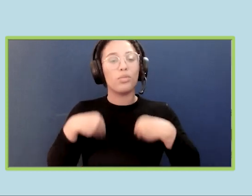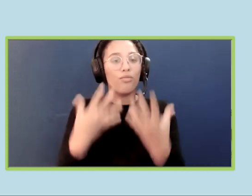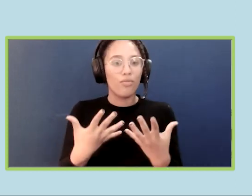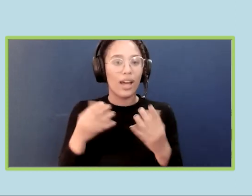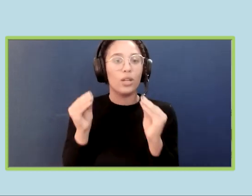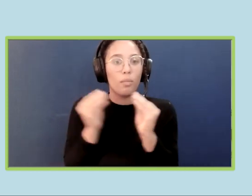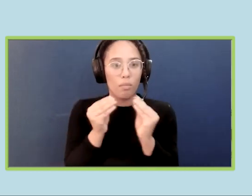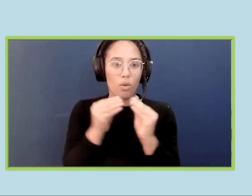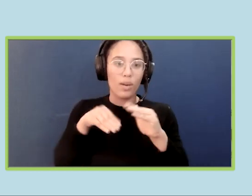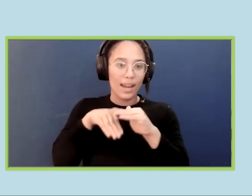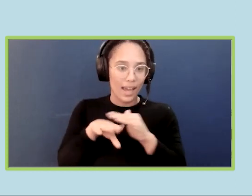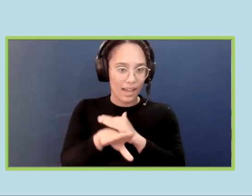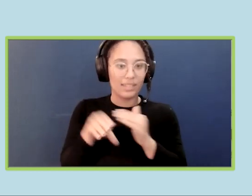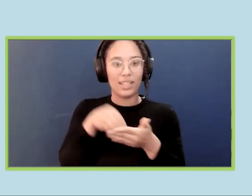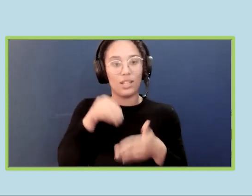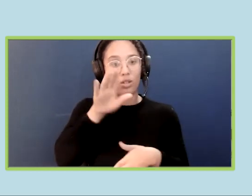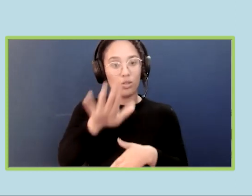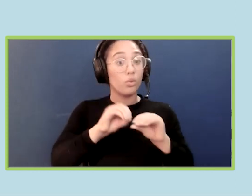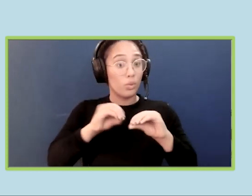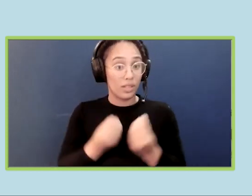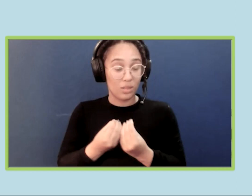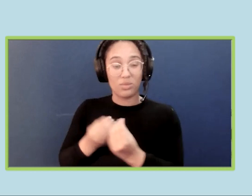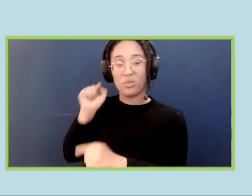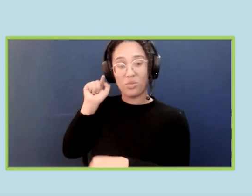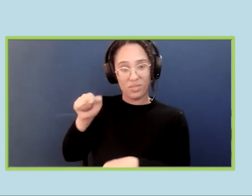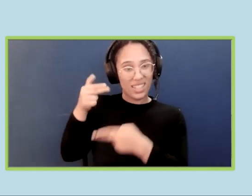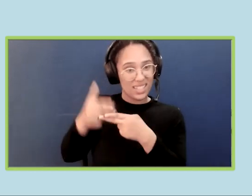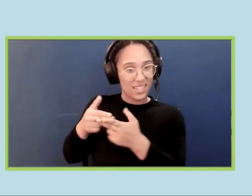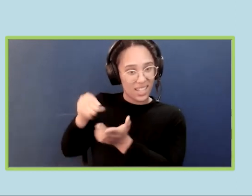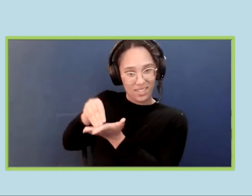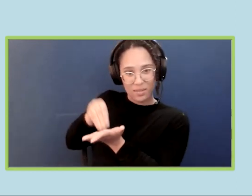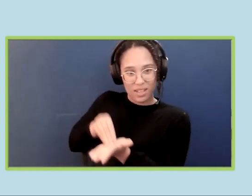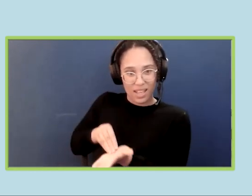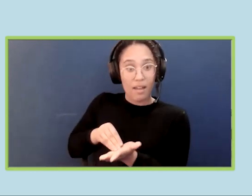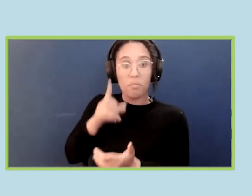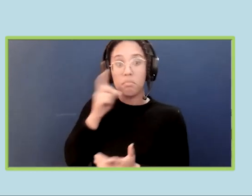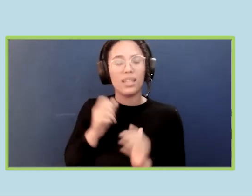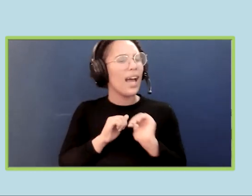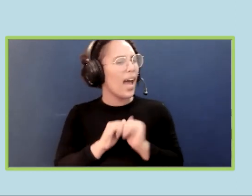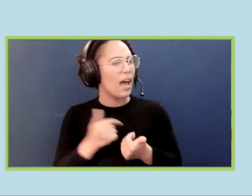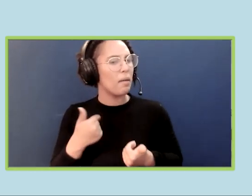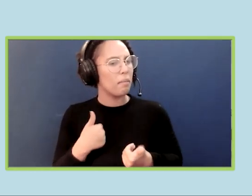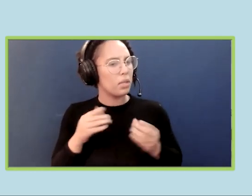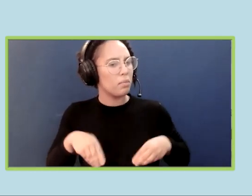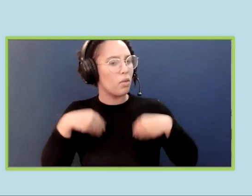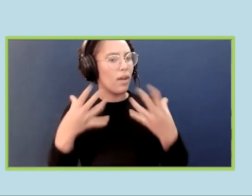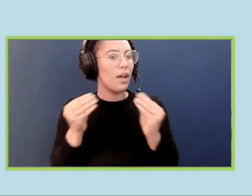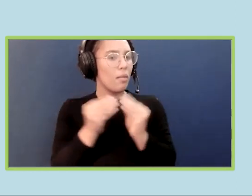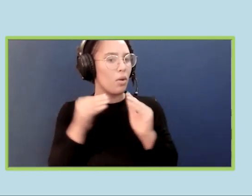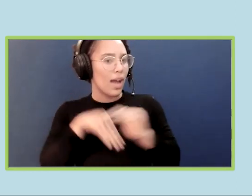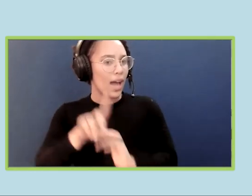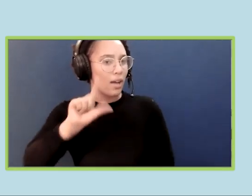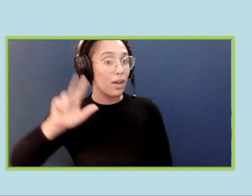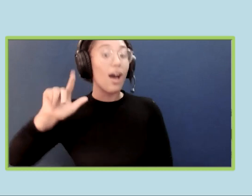So take this down and make sure that when you are thinking about how do I expand access in 2023? Aha! Pro